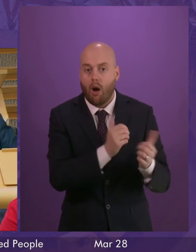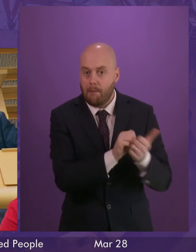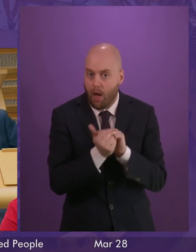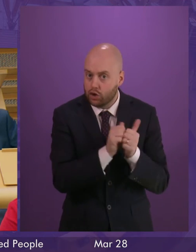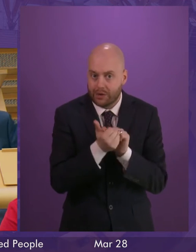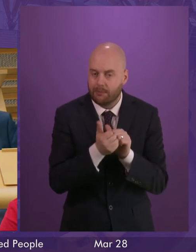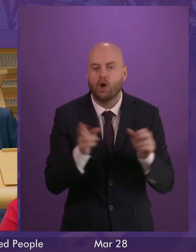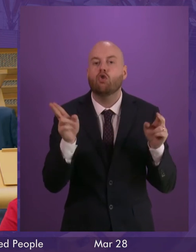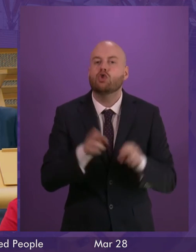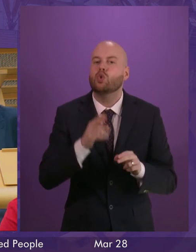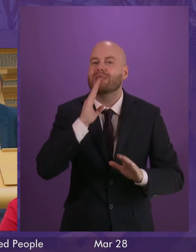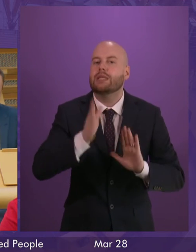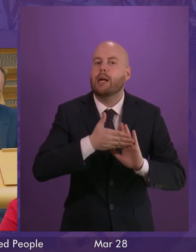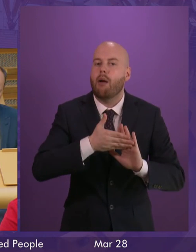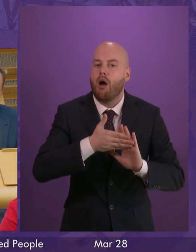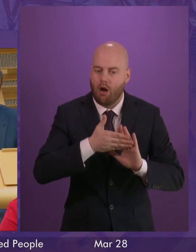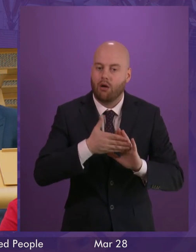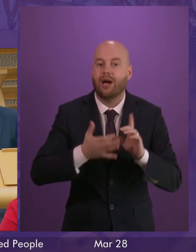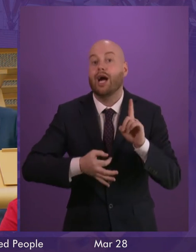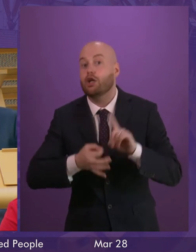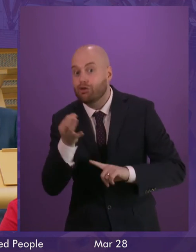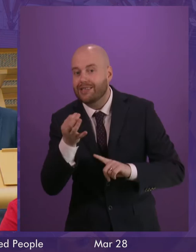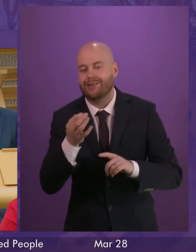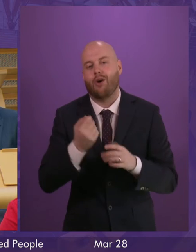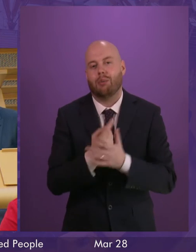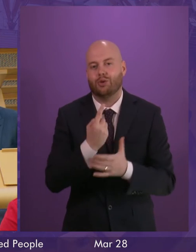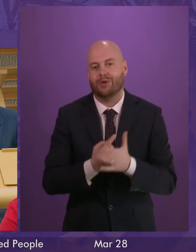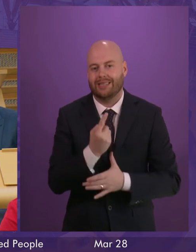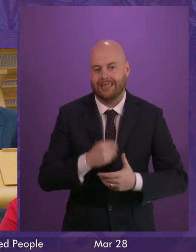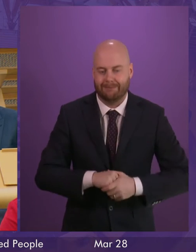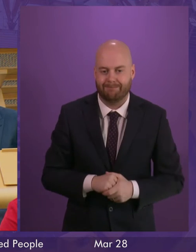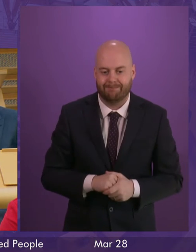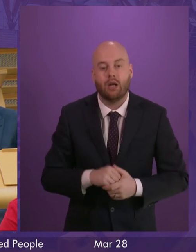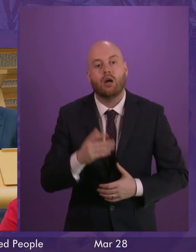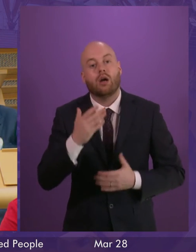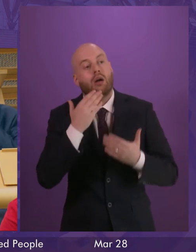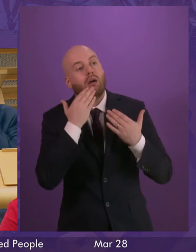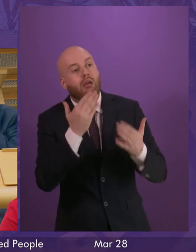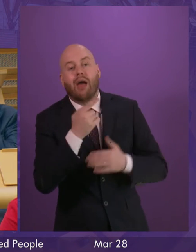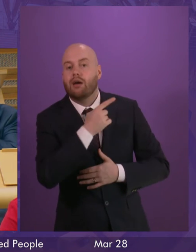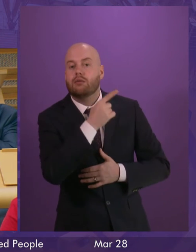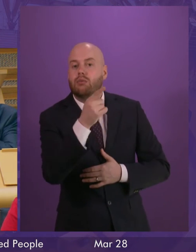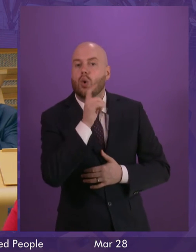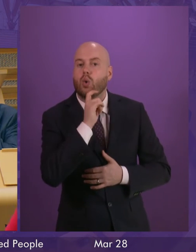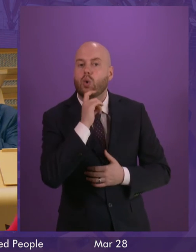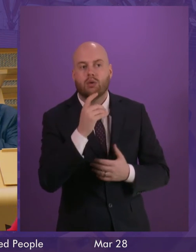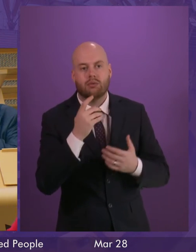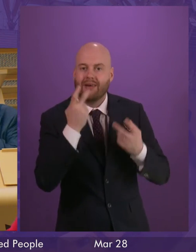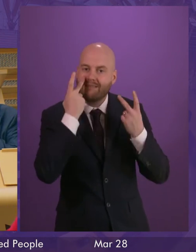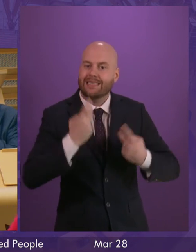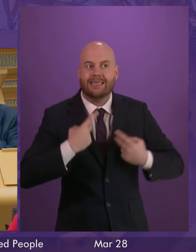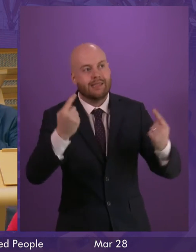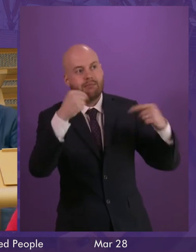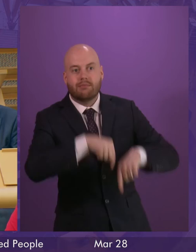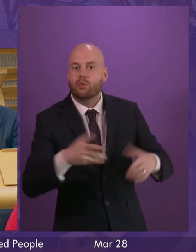opportunity. Finally, Deputy President, I thank those in the gallery who are attending today. I hope they find this